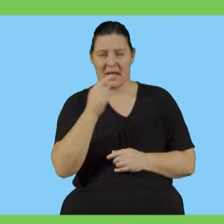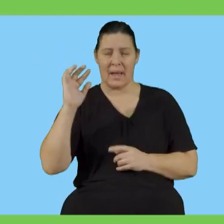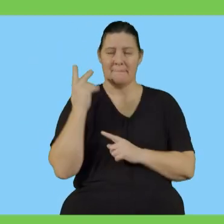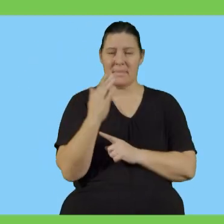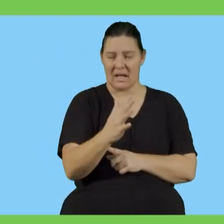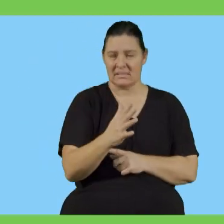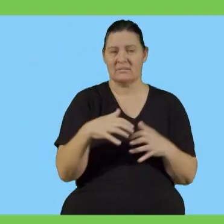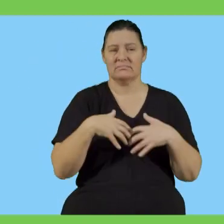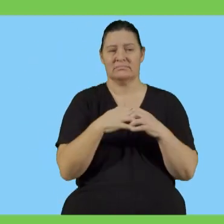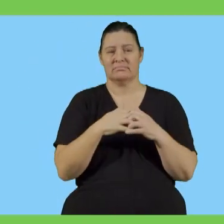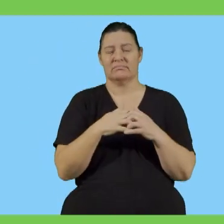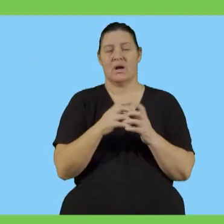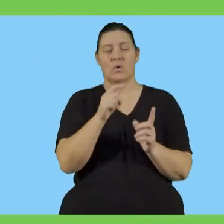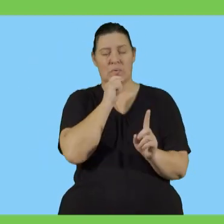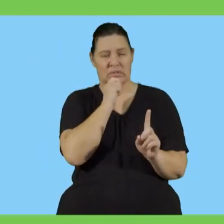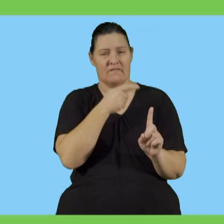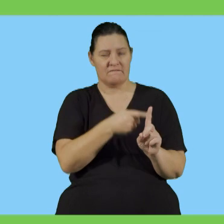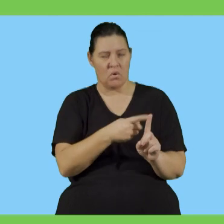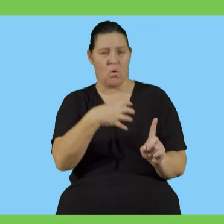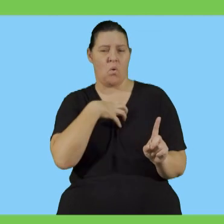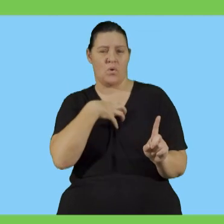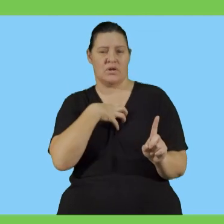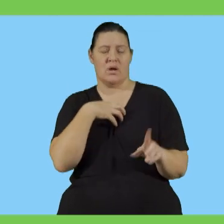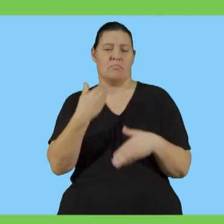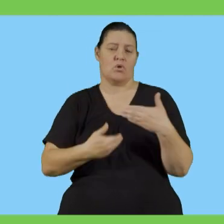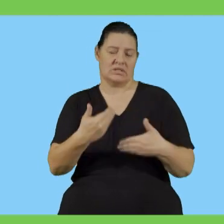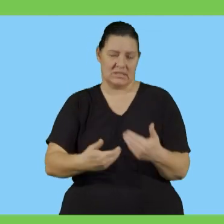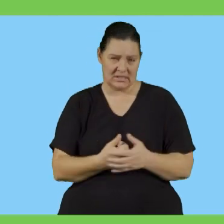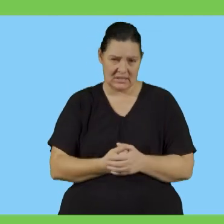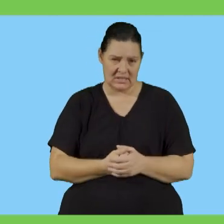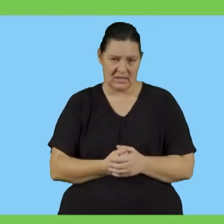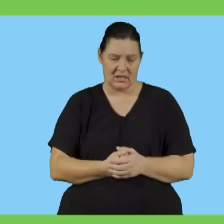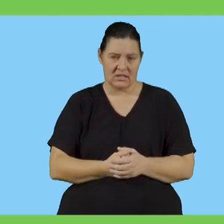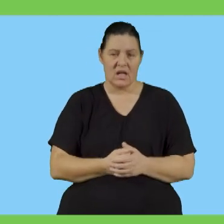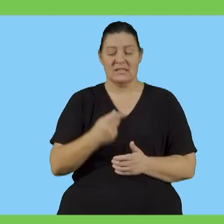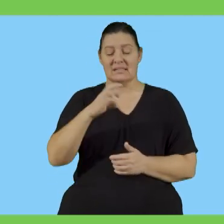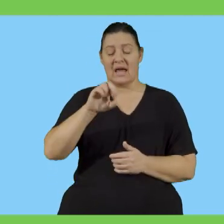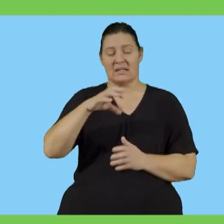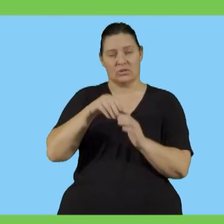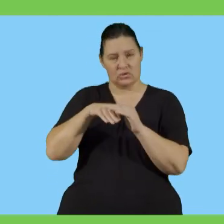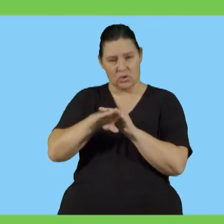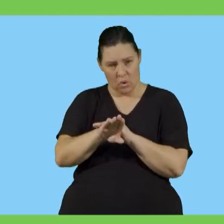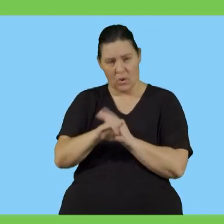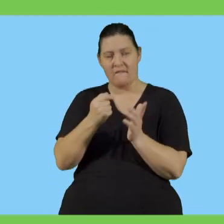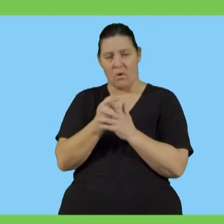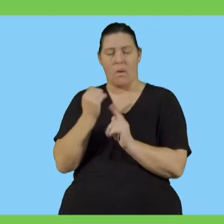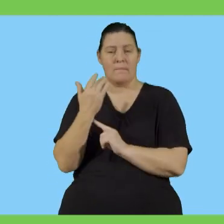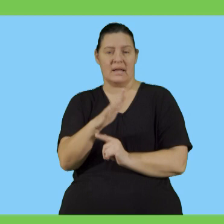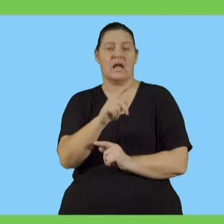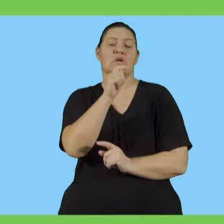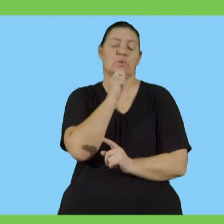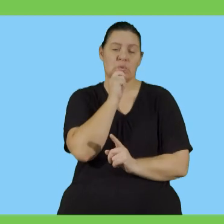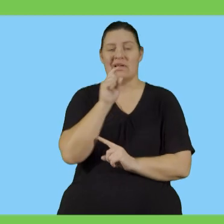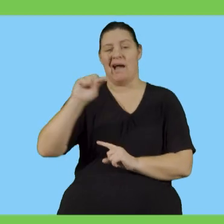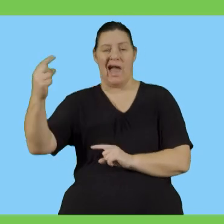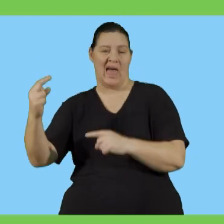make glucose and use the glucose for its own processes, while the starch is stored in the plant and is used